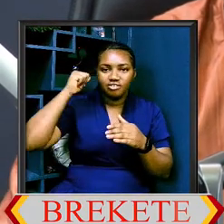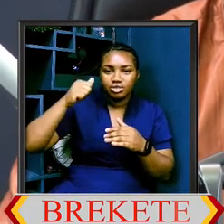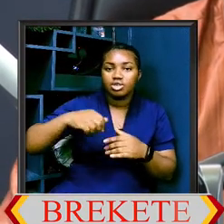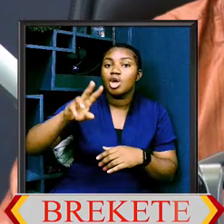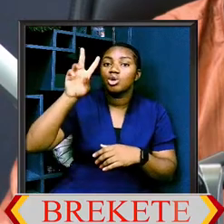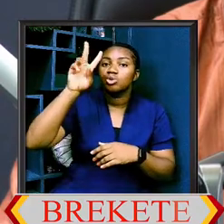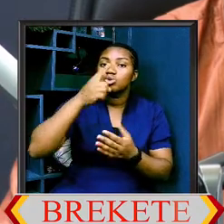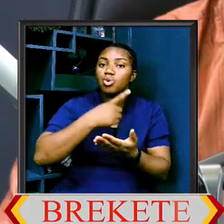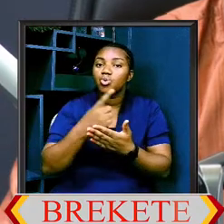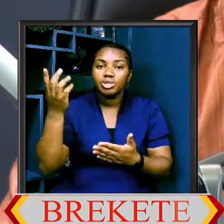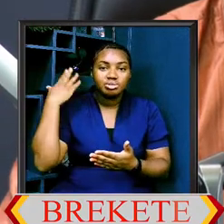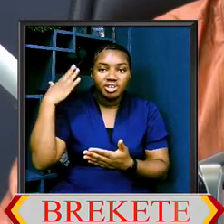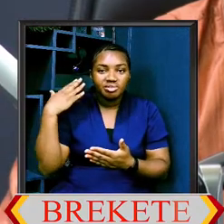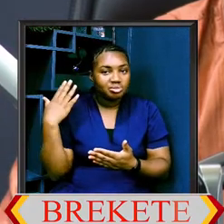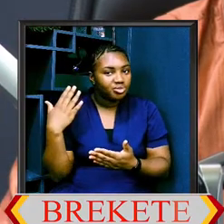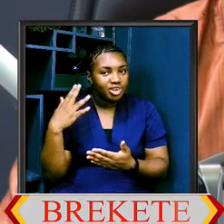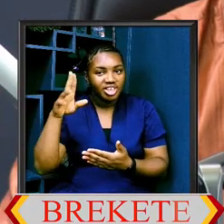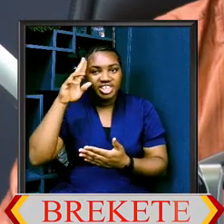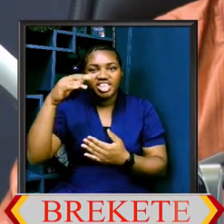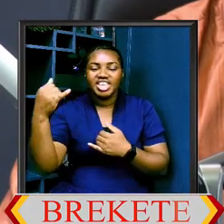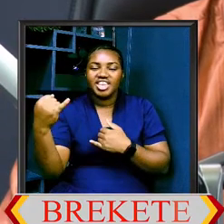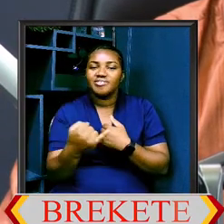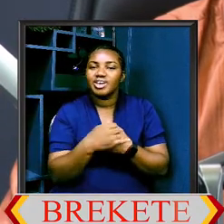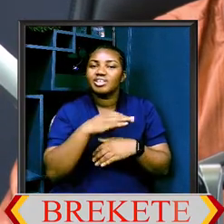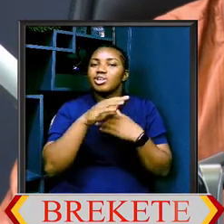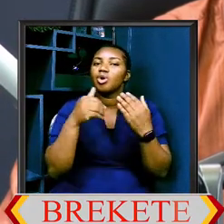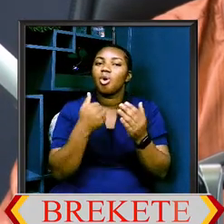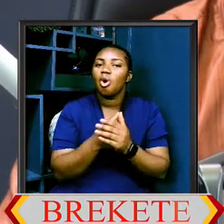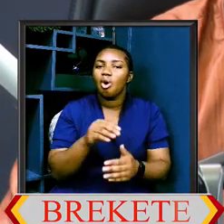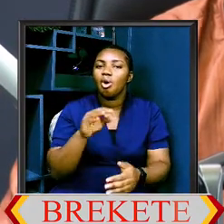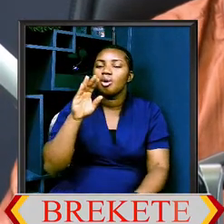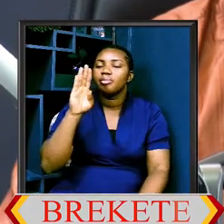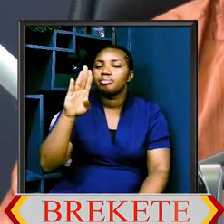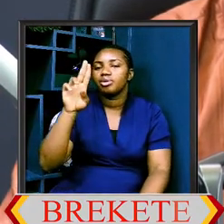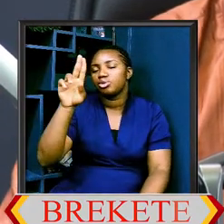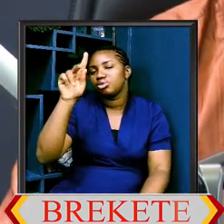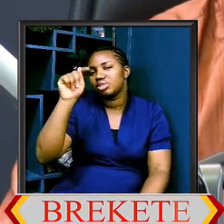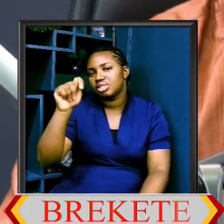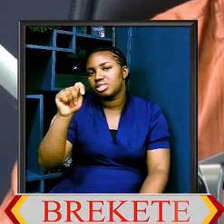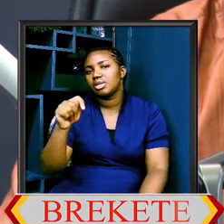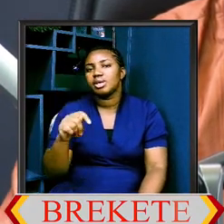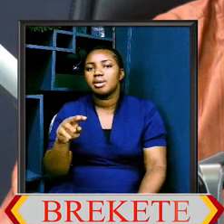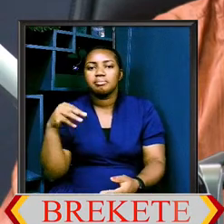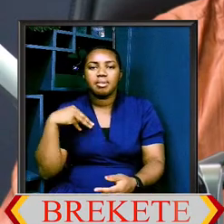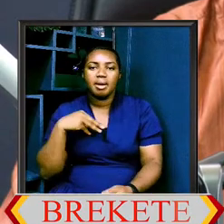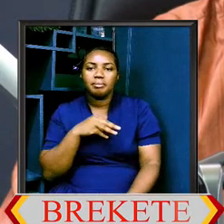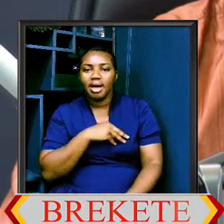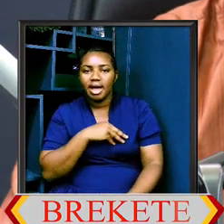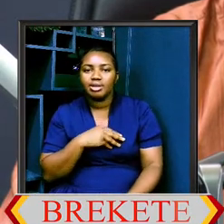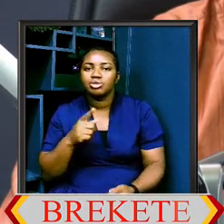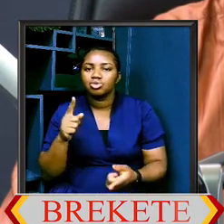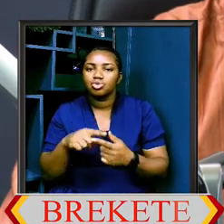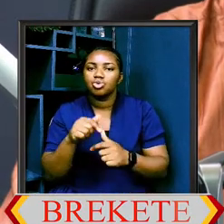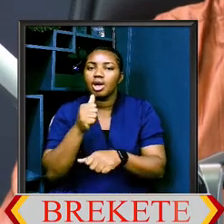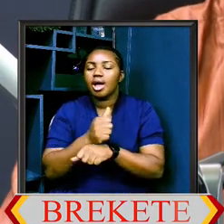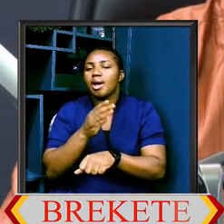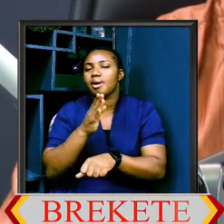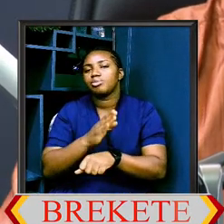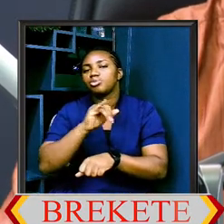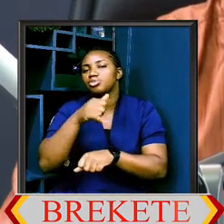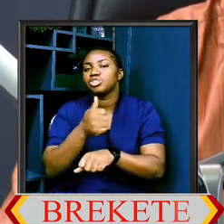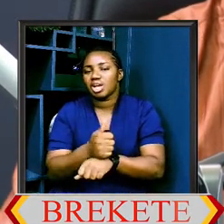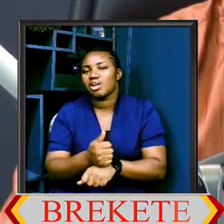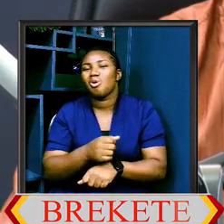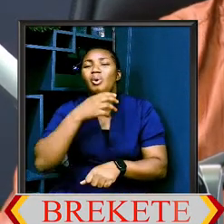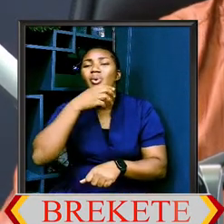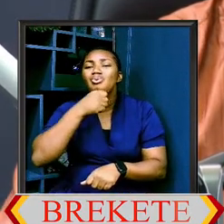ago, he invited all BOT member and ESCO member to Abuja. And I hear say the BOT members are old men.